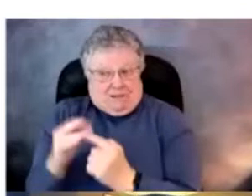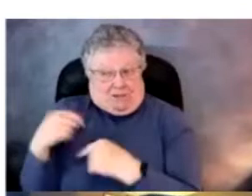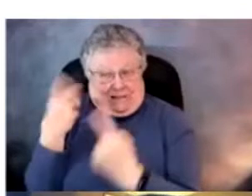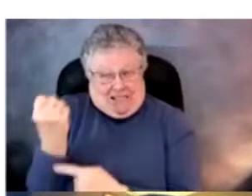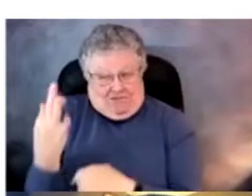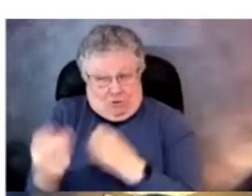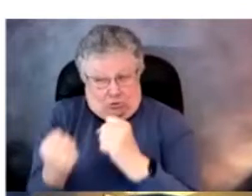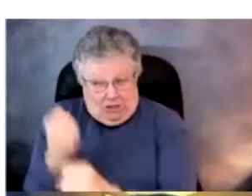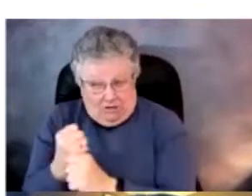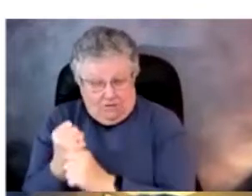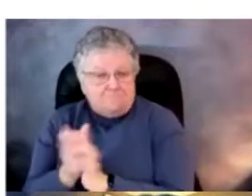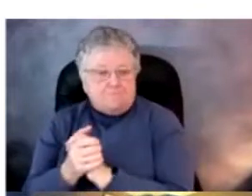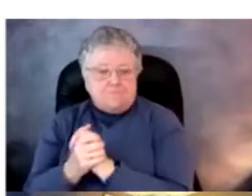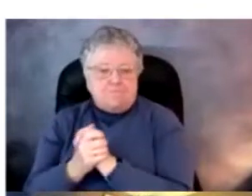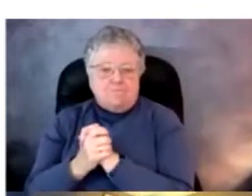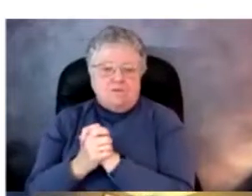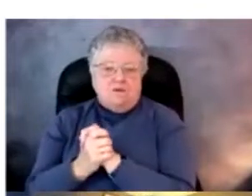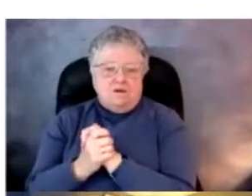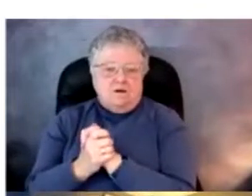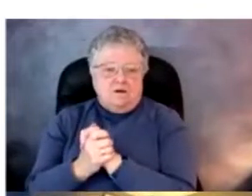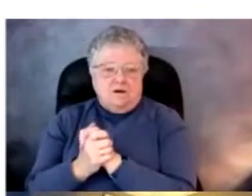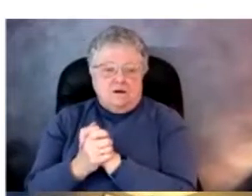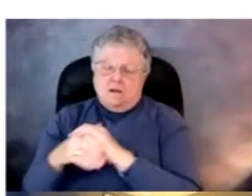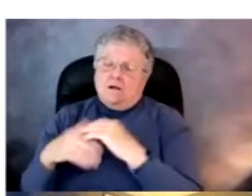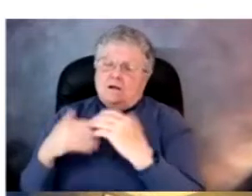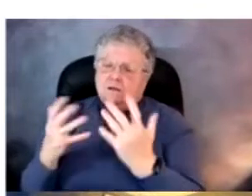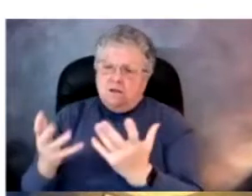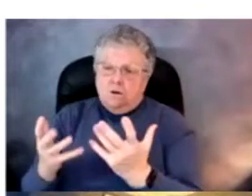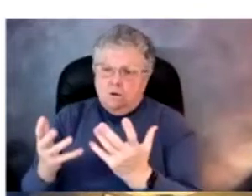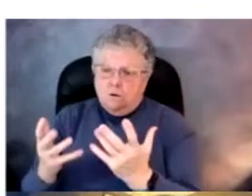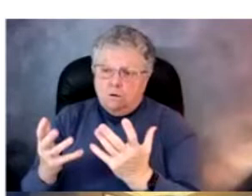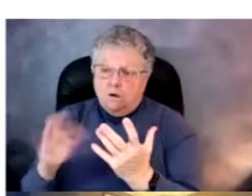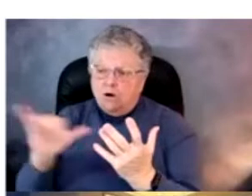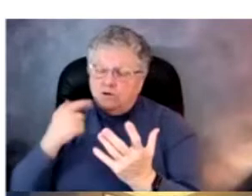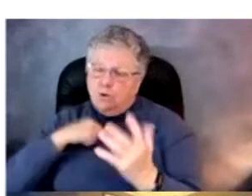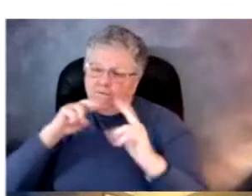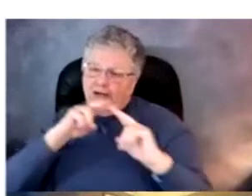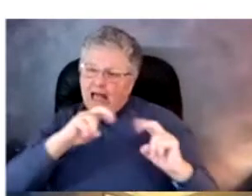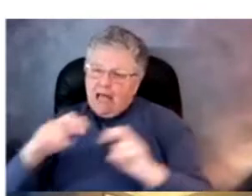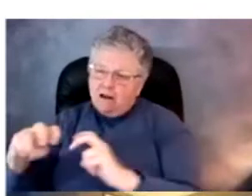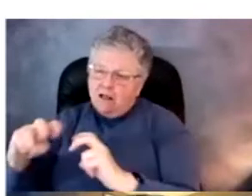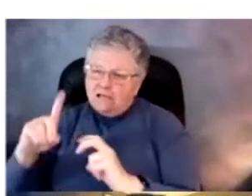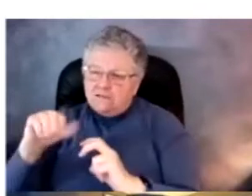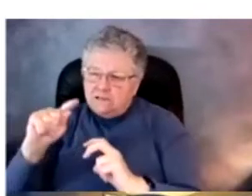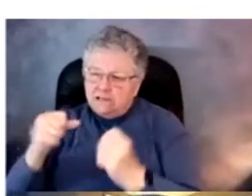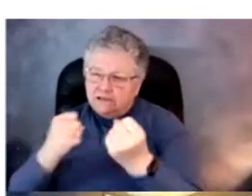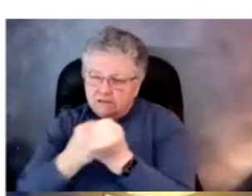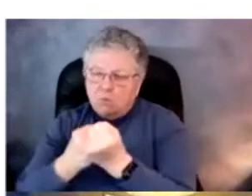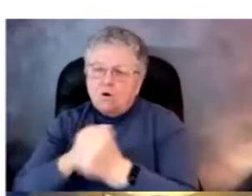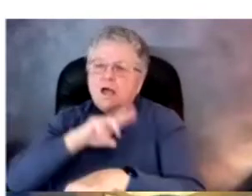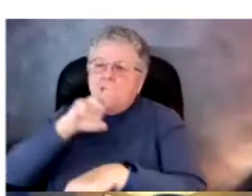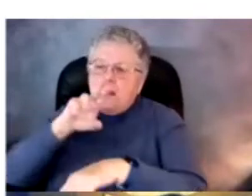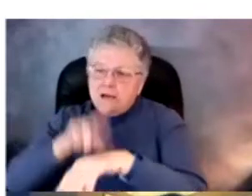Couple years, I suppose. So we've also analyzed data to support local and national